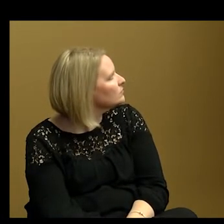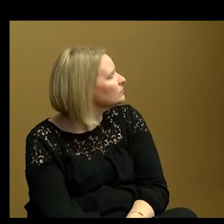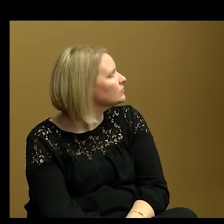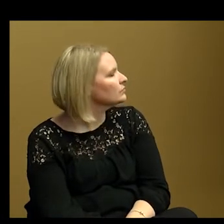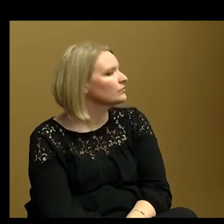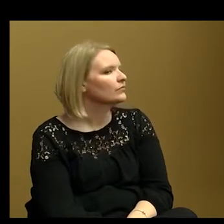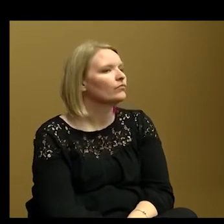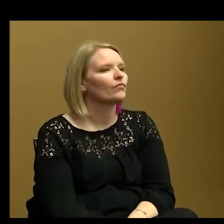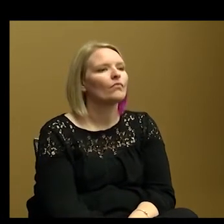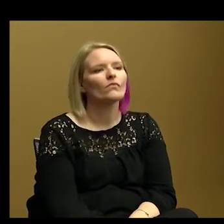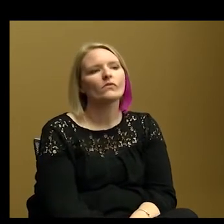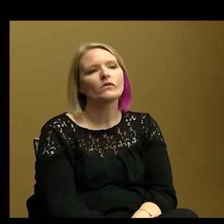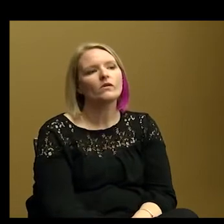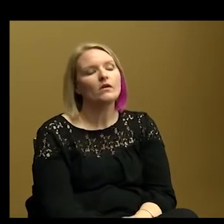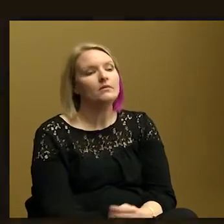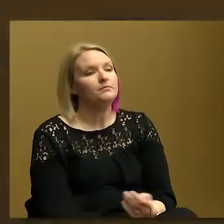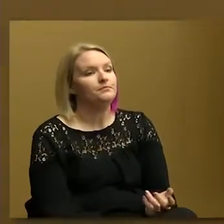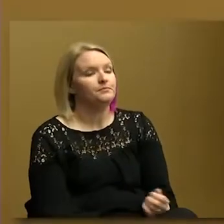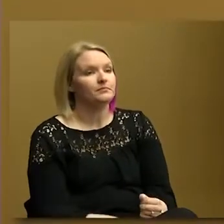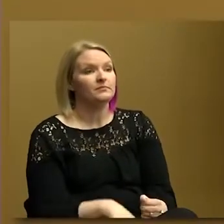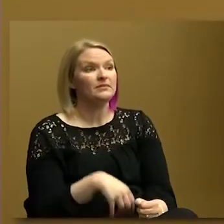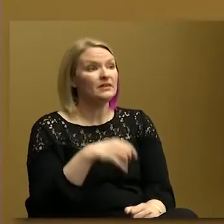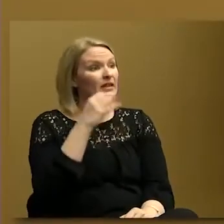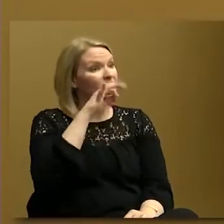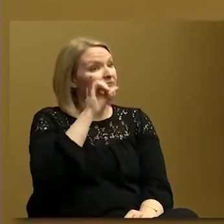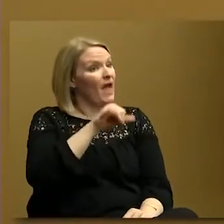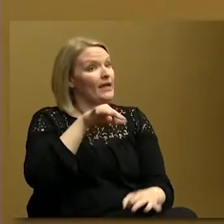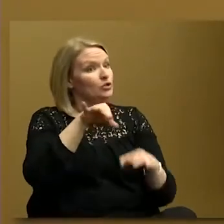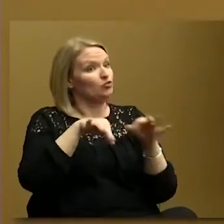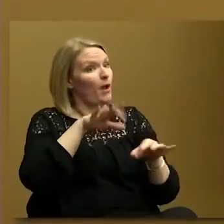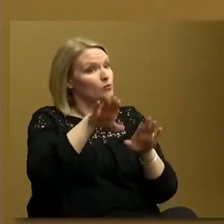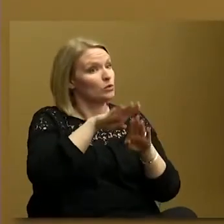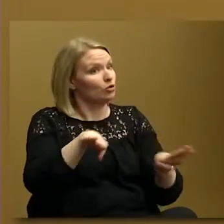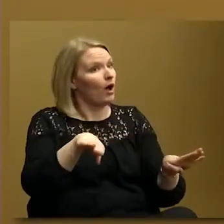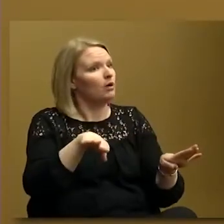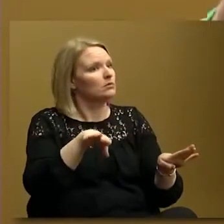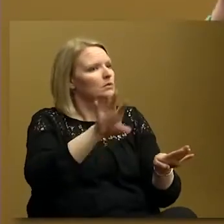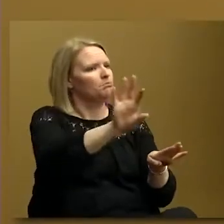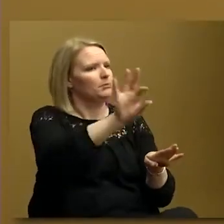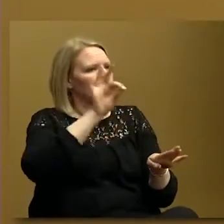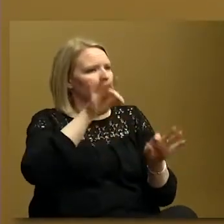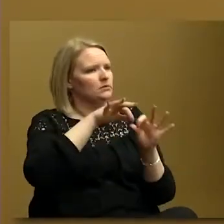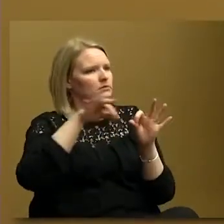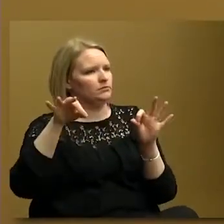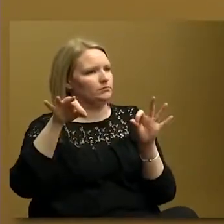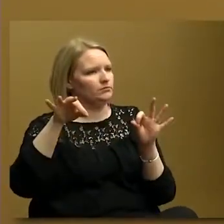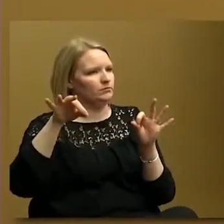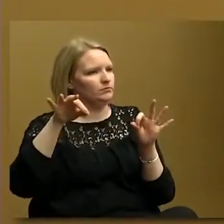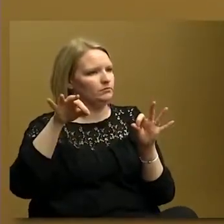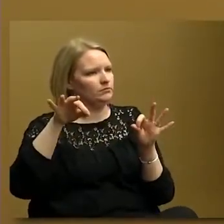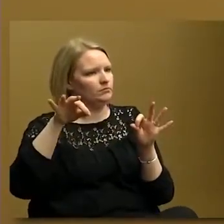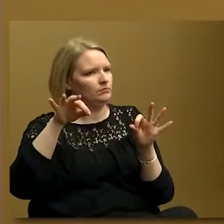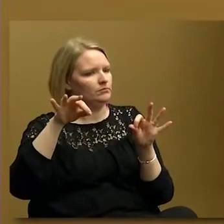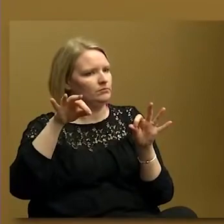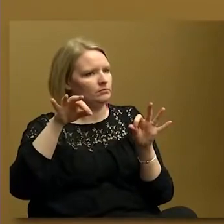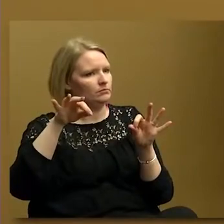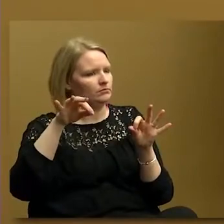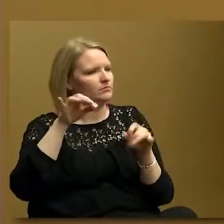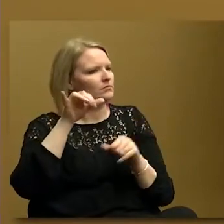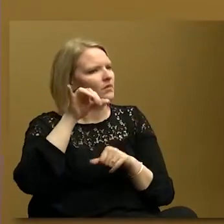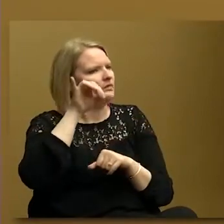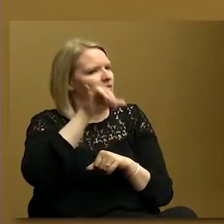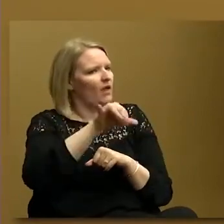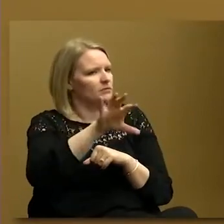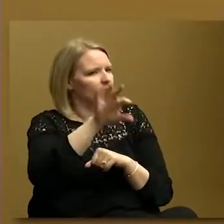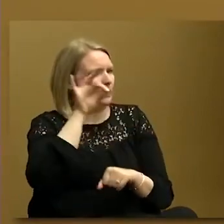comfortable. So if that best describes your child, then, okay, that's what you